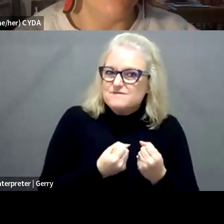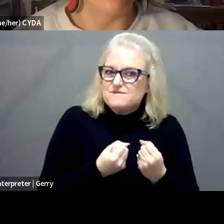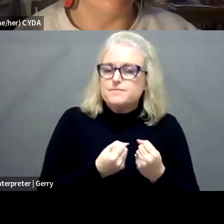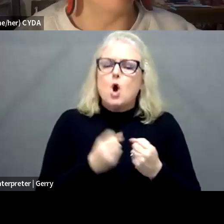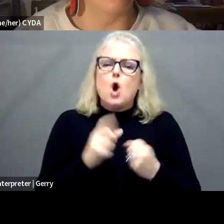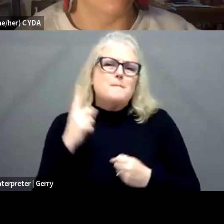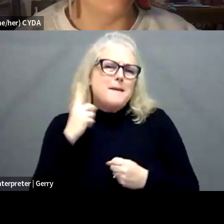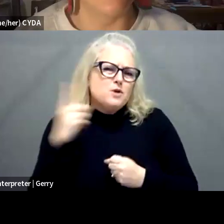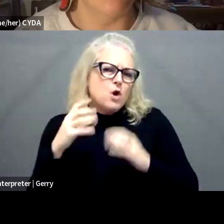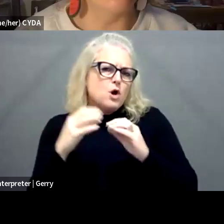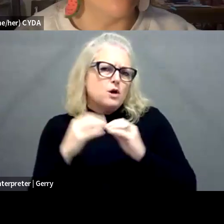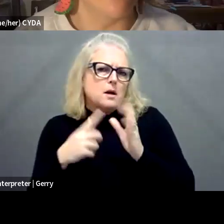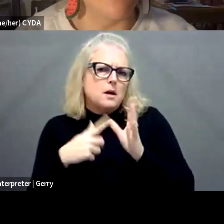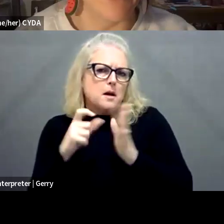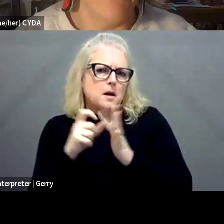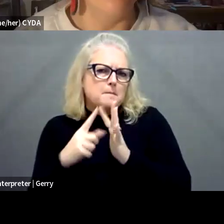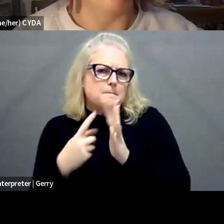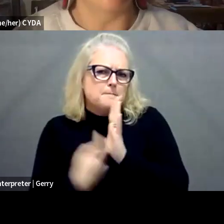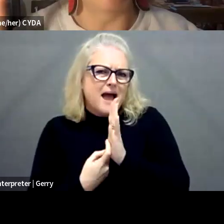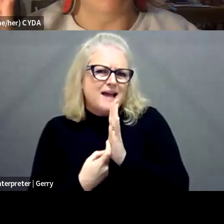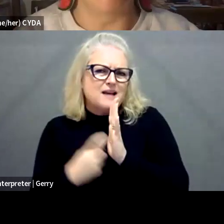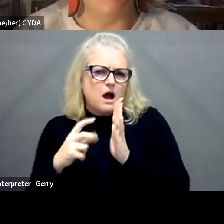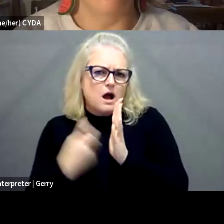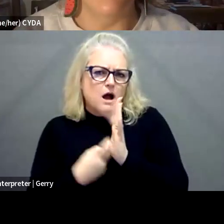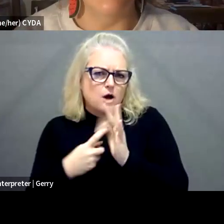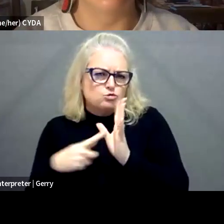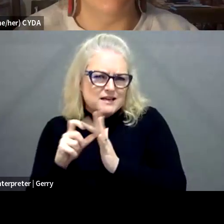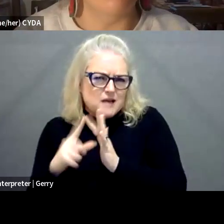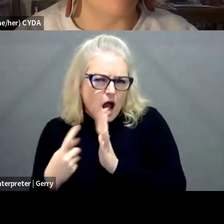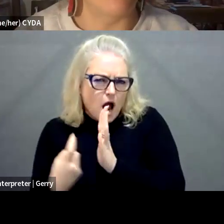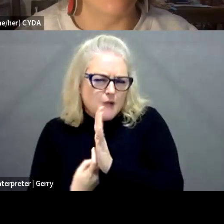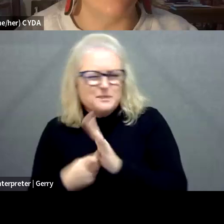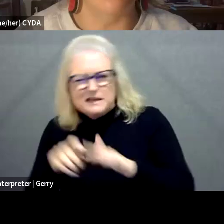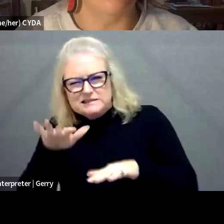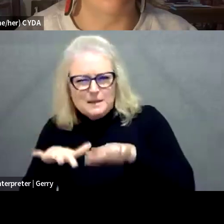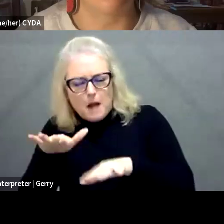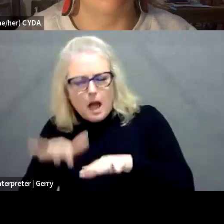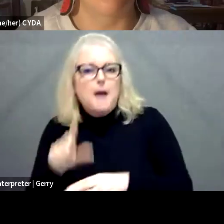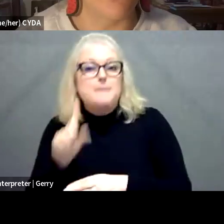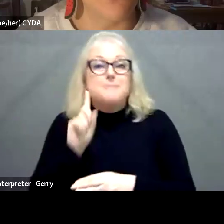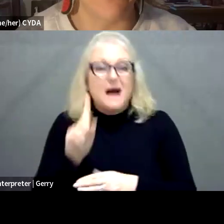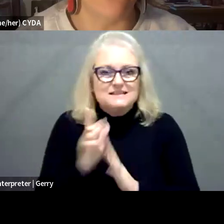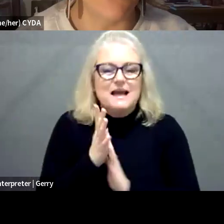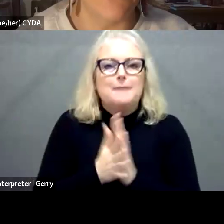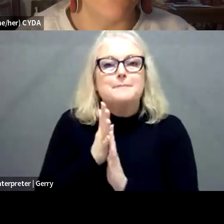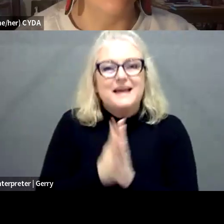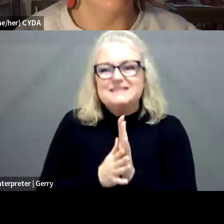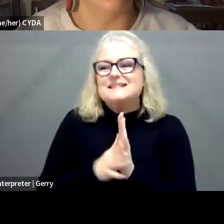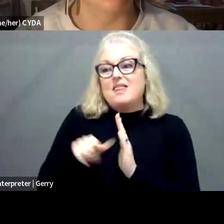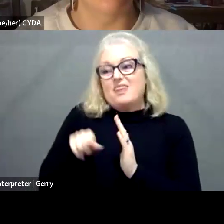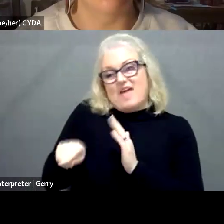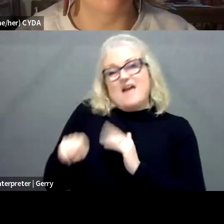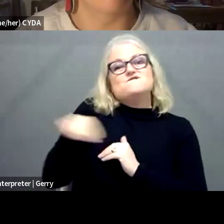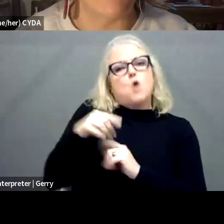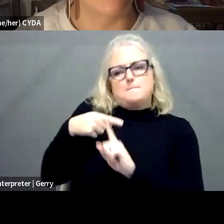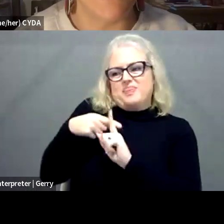reader, and that's kind of similar, but beta reader just means that the person is from your target audience. It